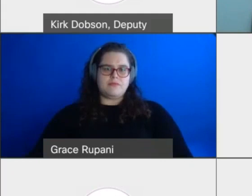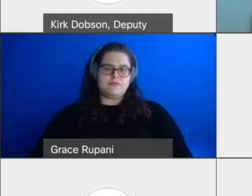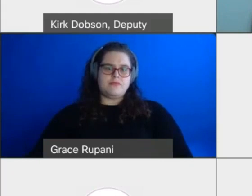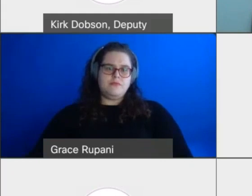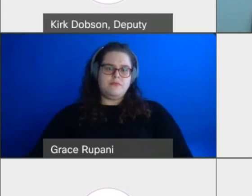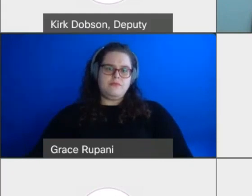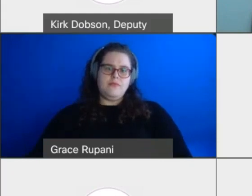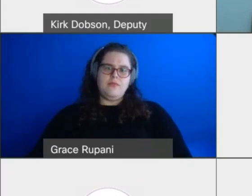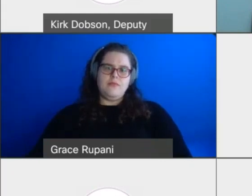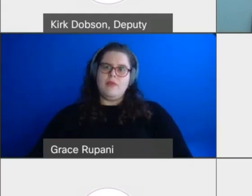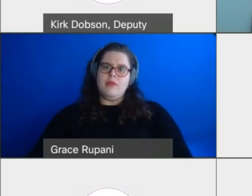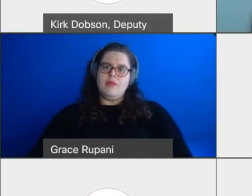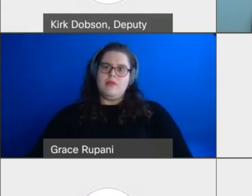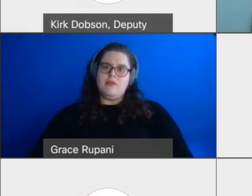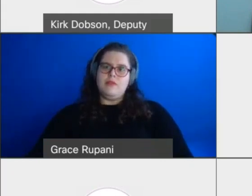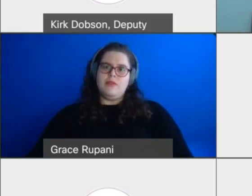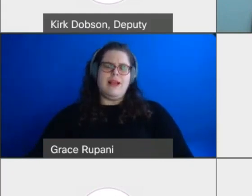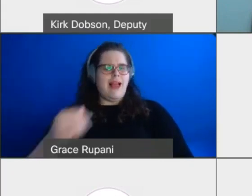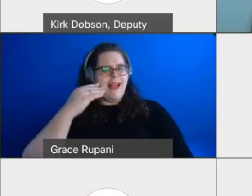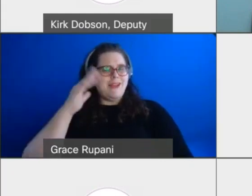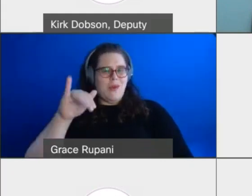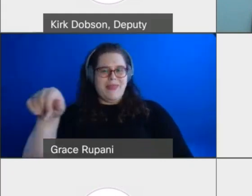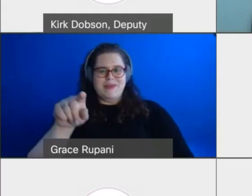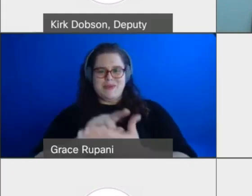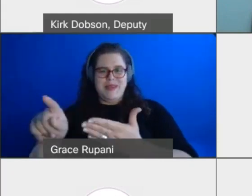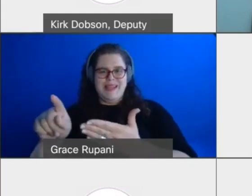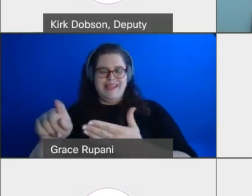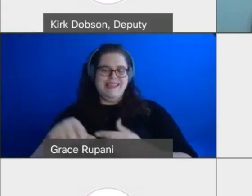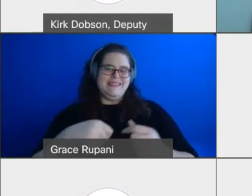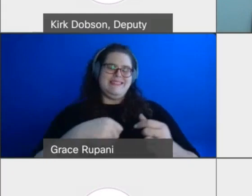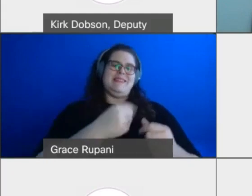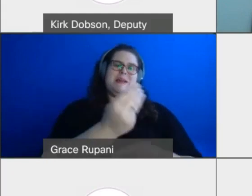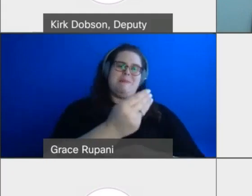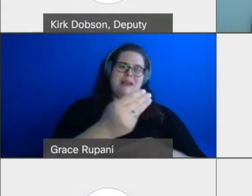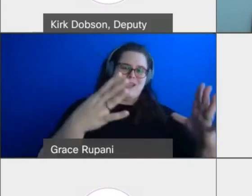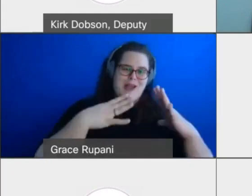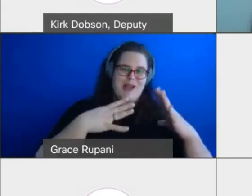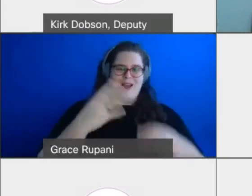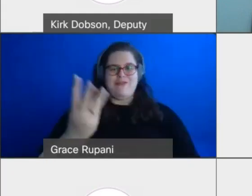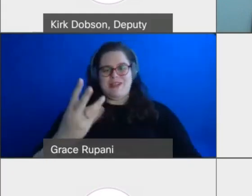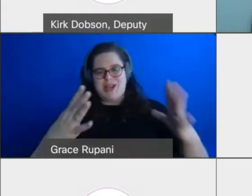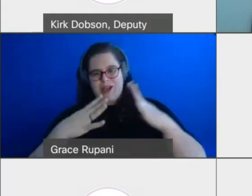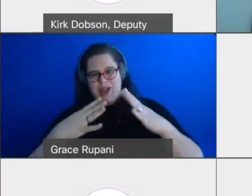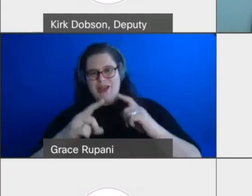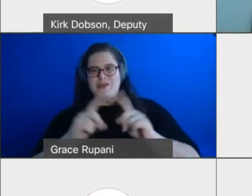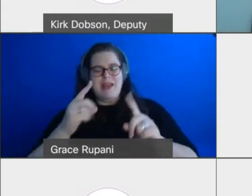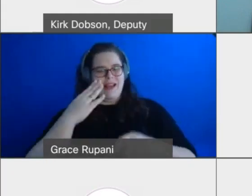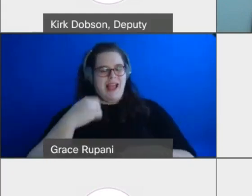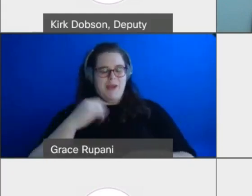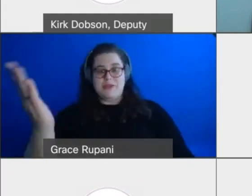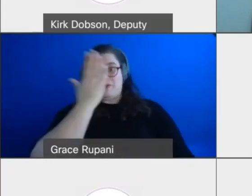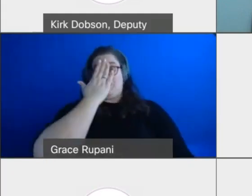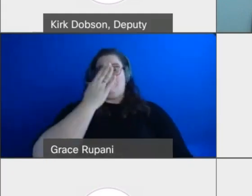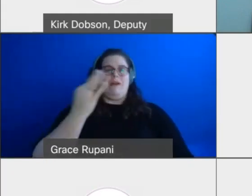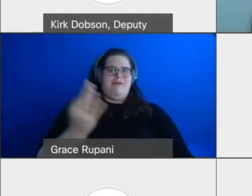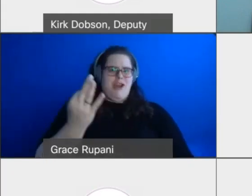I know Friday seemed to come quickly this week, although in some respects the week felt very long. But I know yesterday evening I thought, oh, wow, tomorrow's already